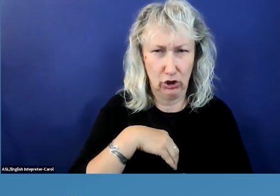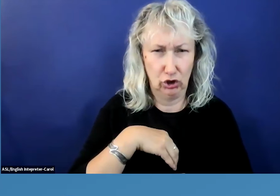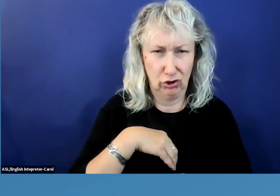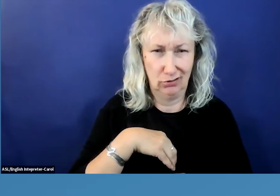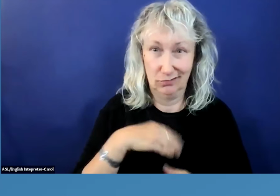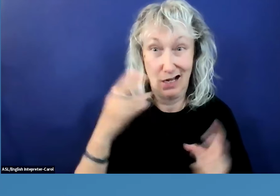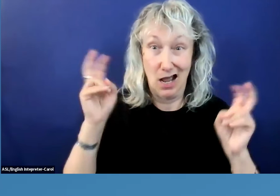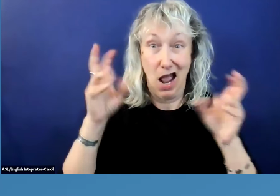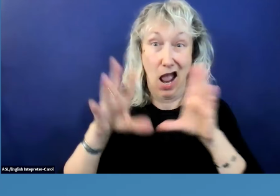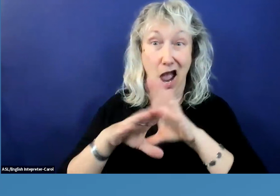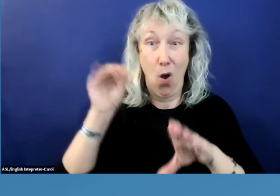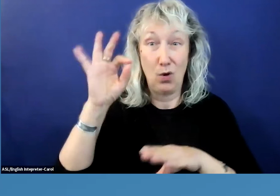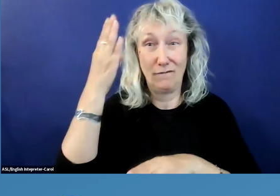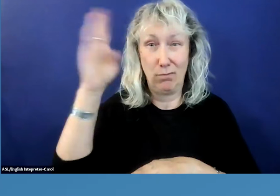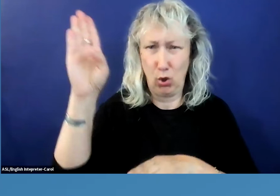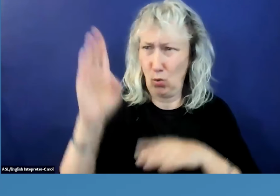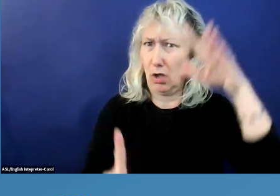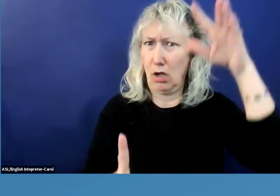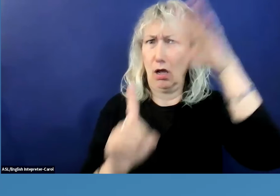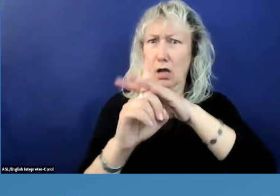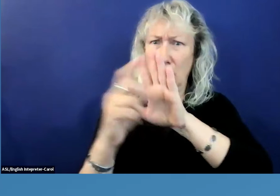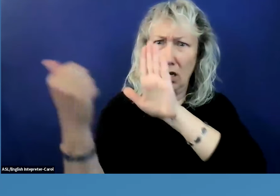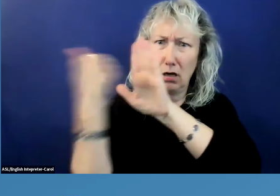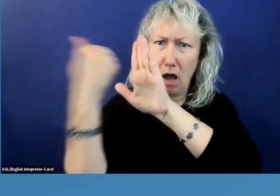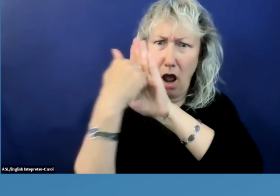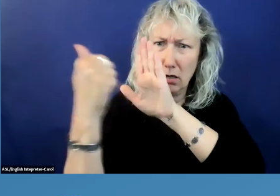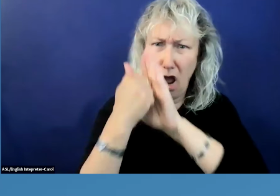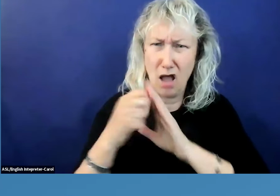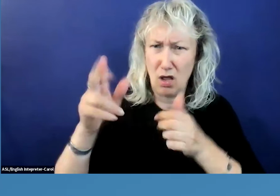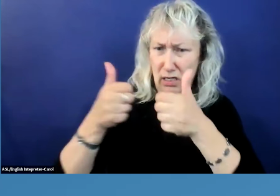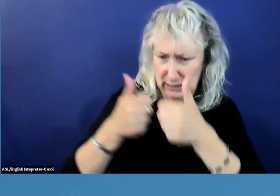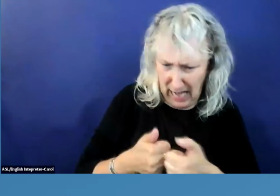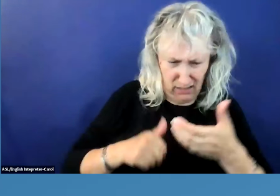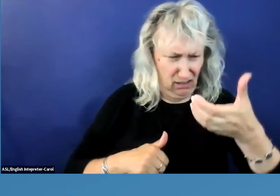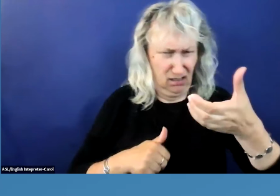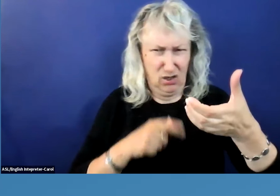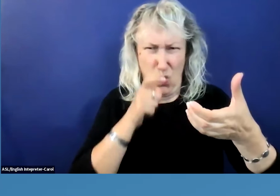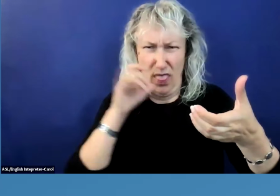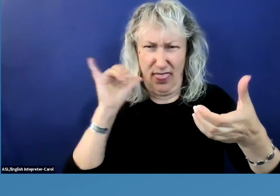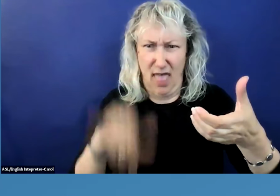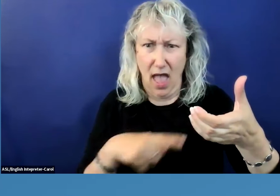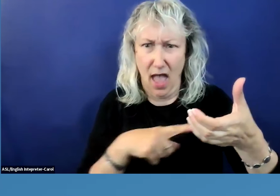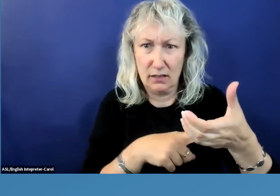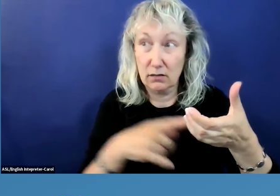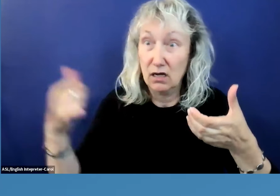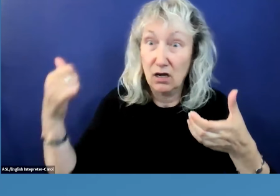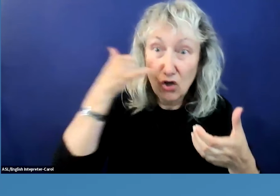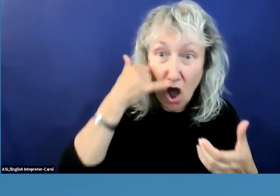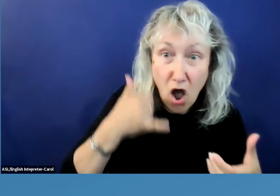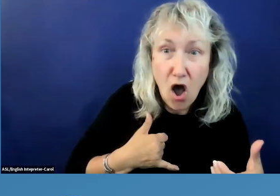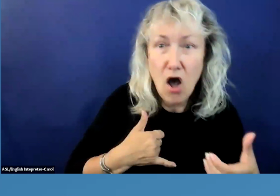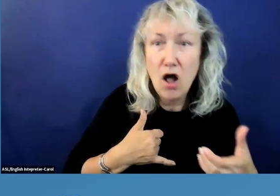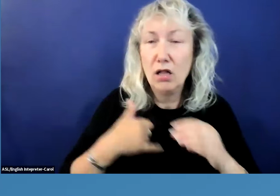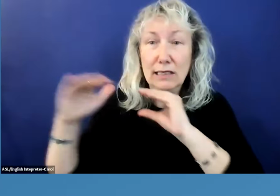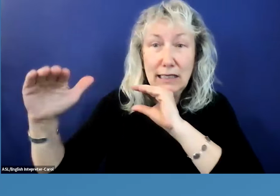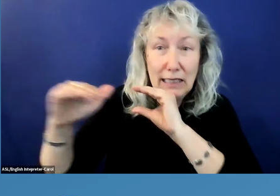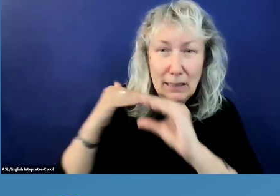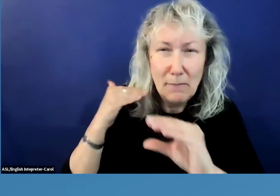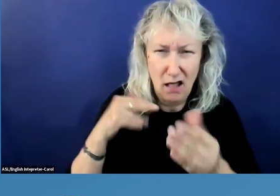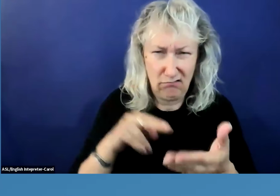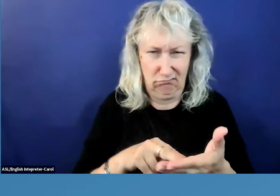might include a knock on the door, a phone call, a text, an email, or a piece of